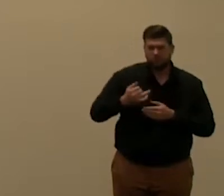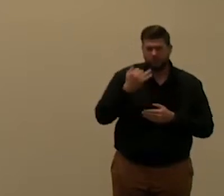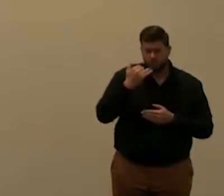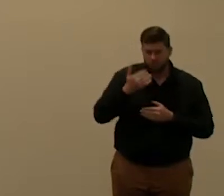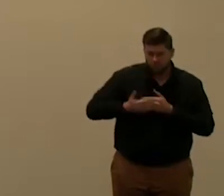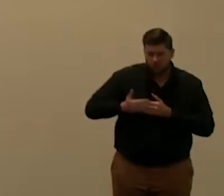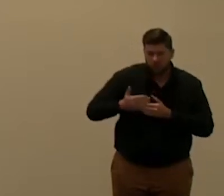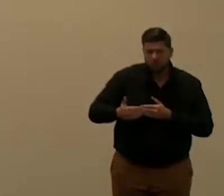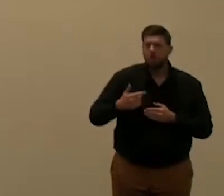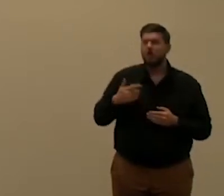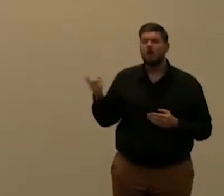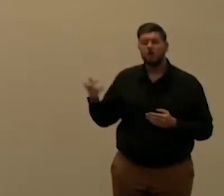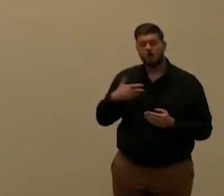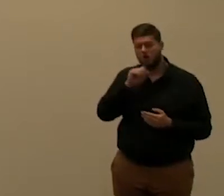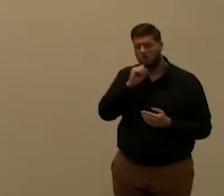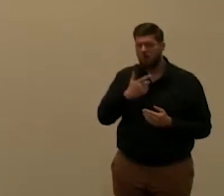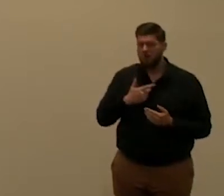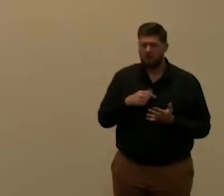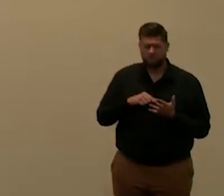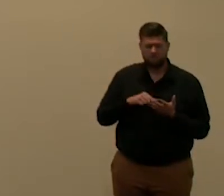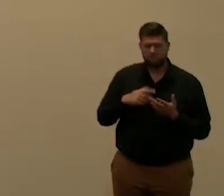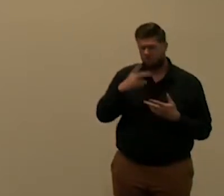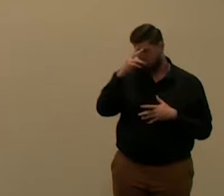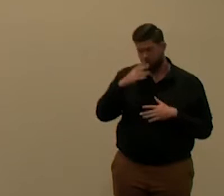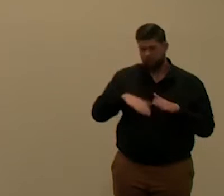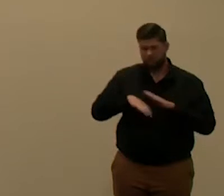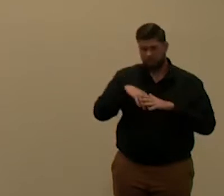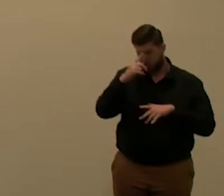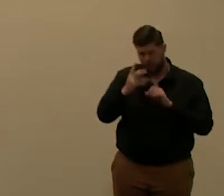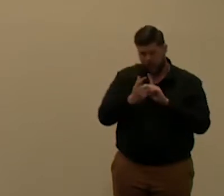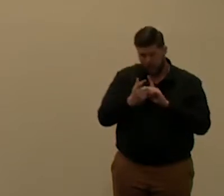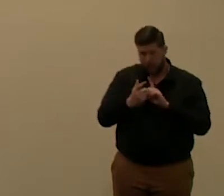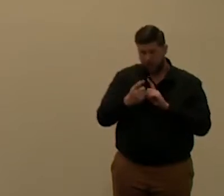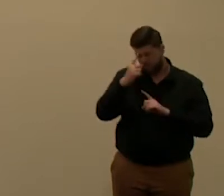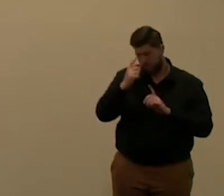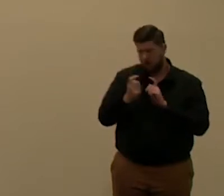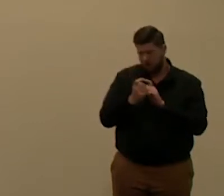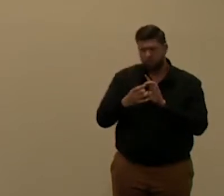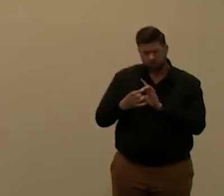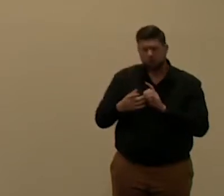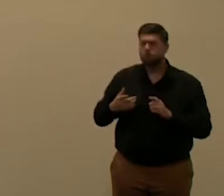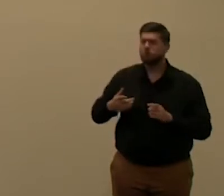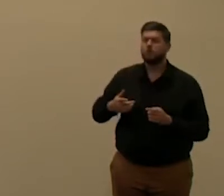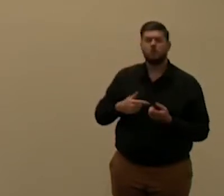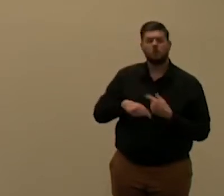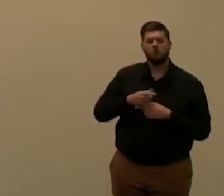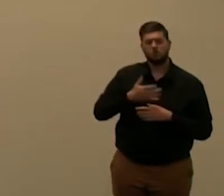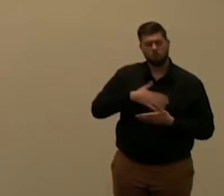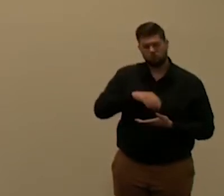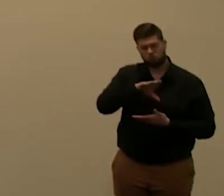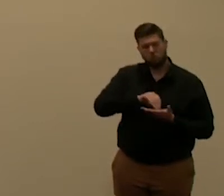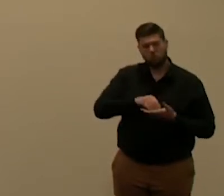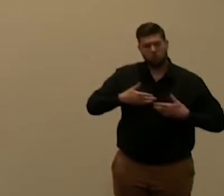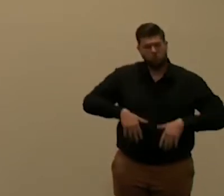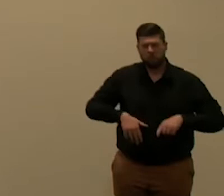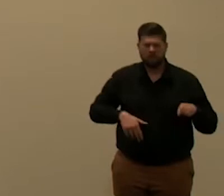We would have it full collaboration. Everybody could do whatever they want on there. We don't want to record it because it's just a short meeting every